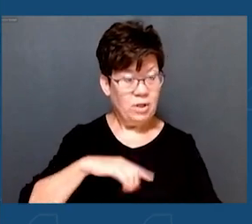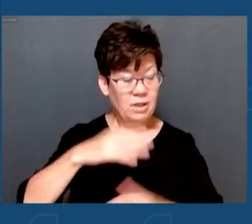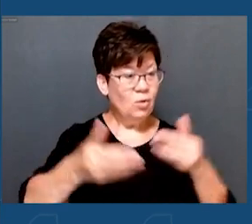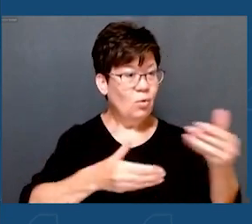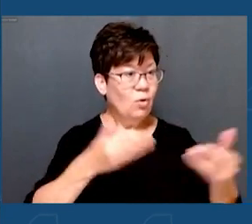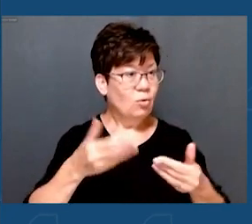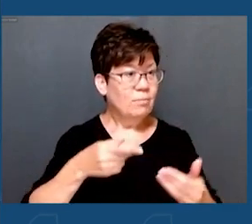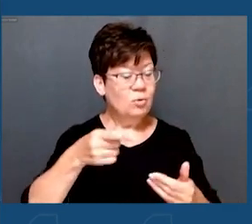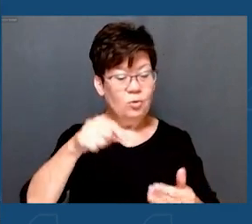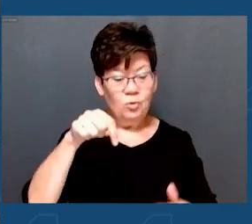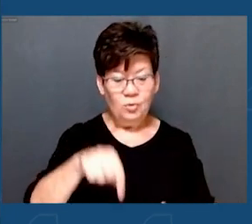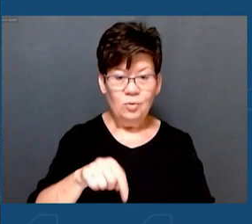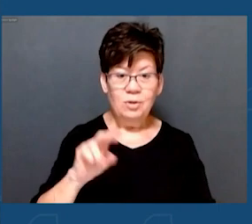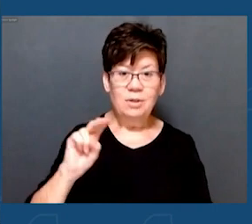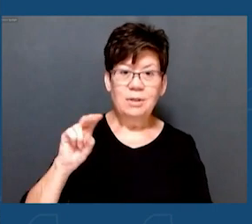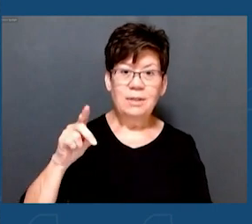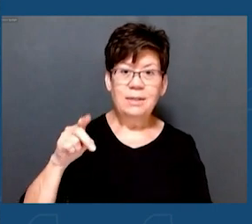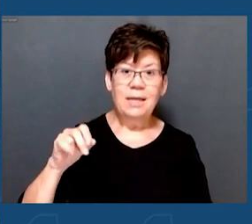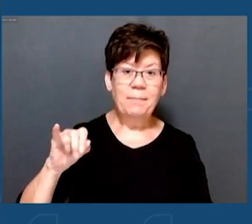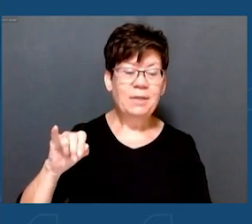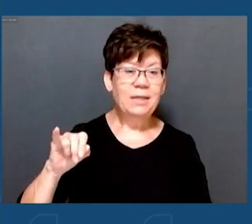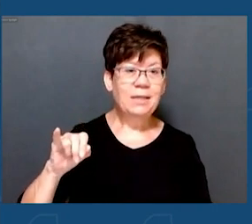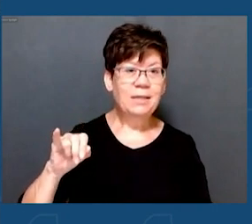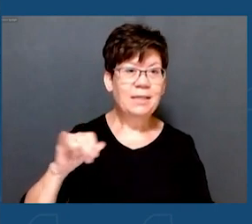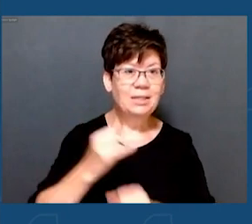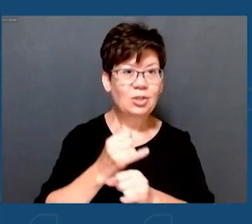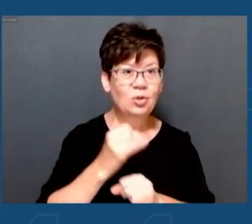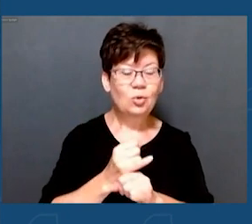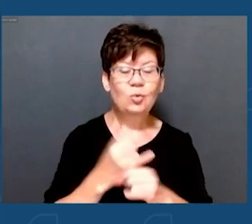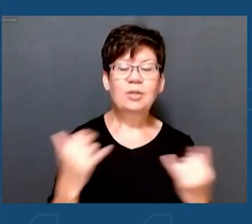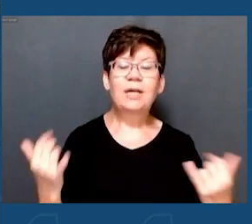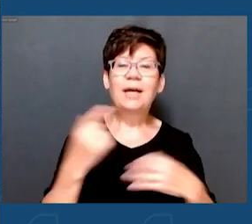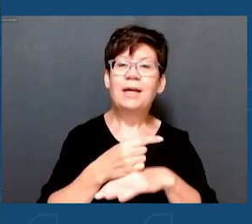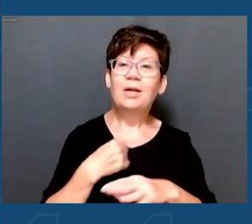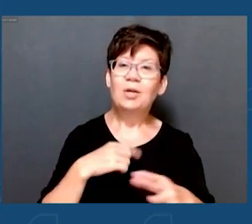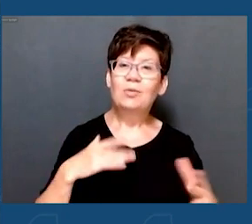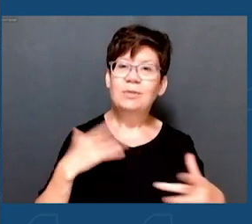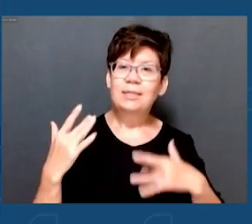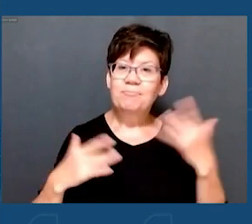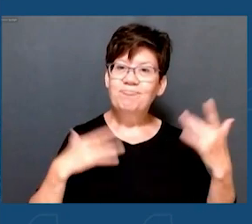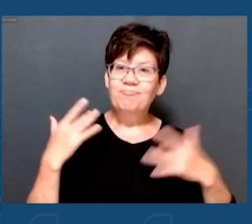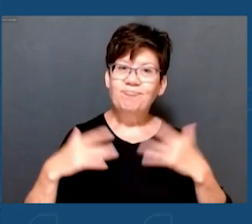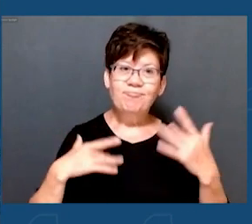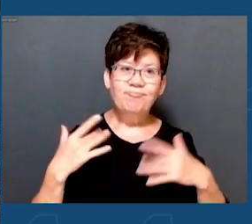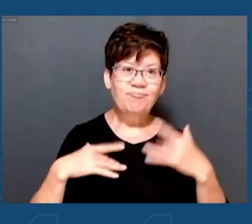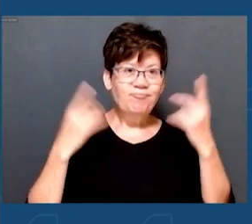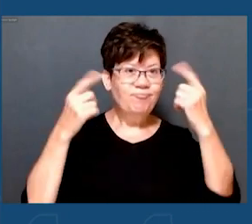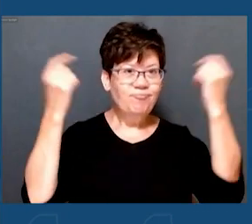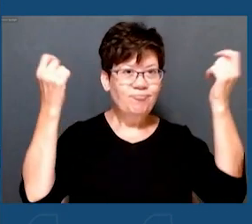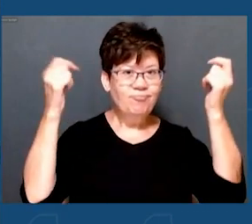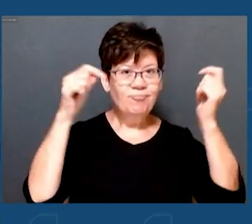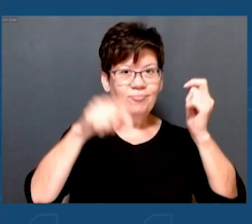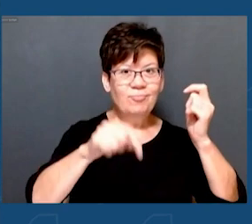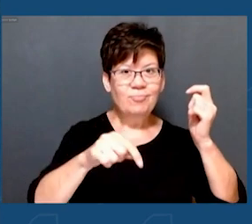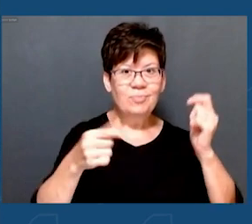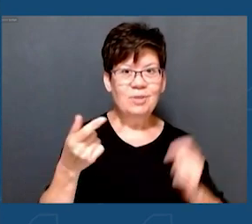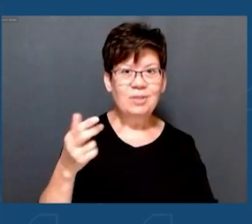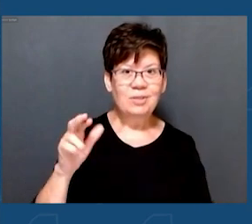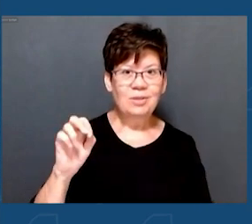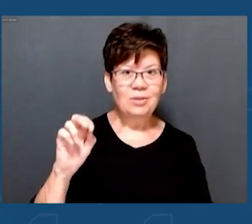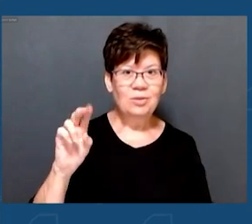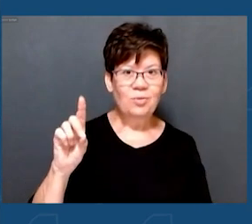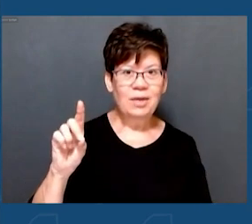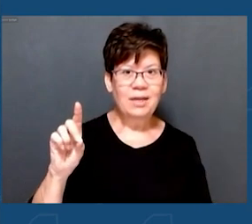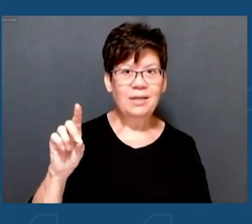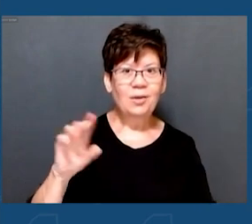Institute. Today, we joyfully celebrate this grand opening with gratitude, grace, and